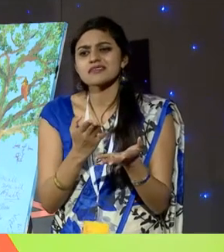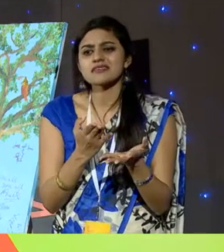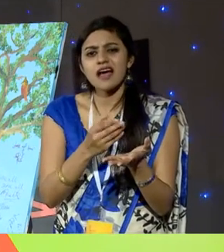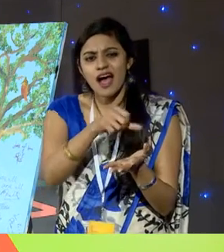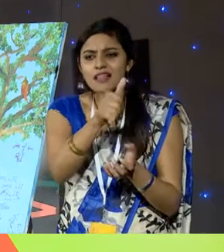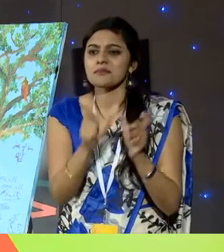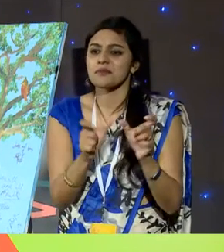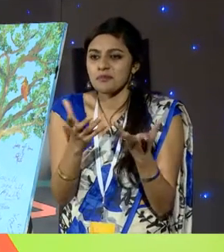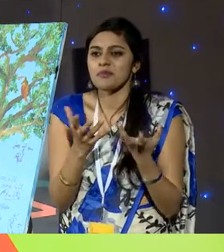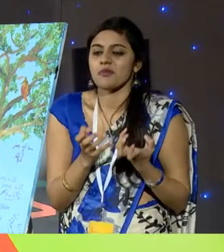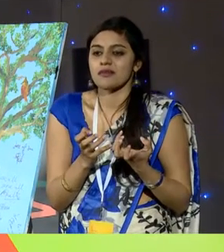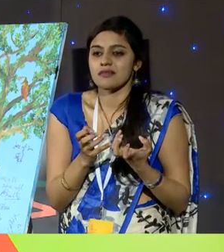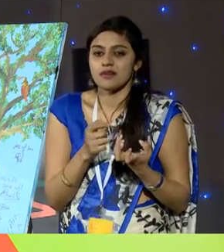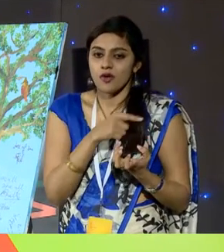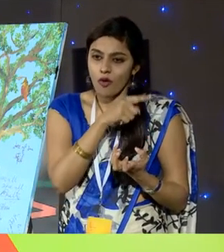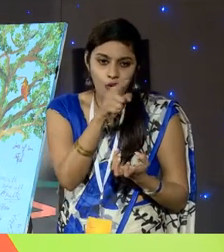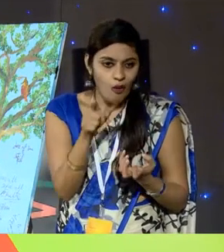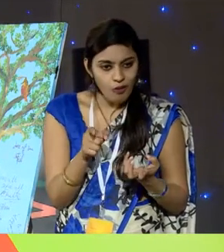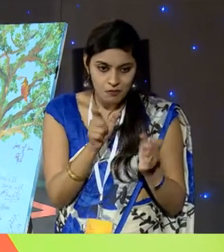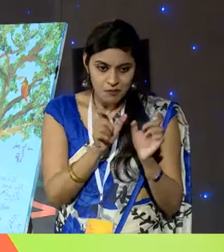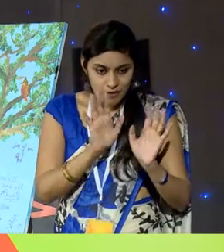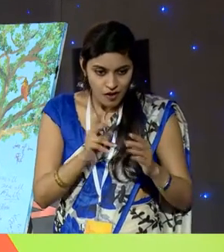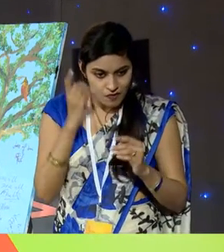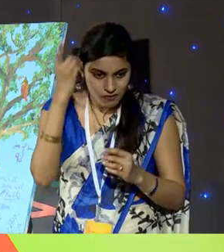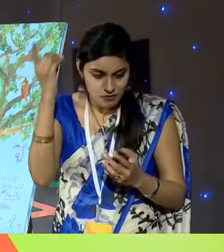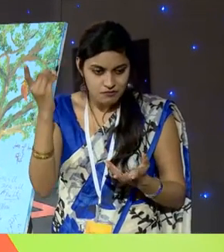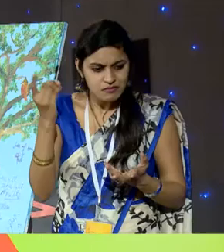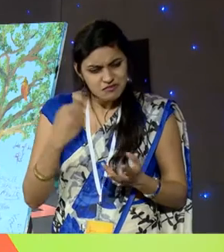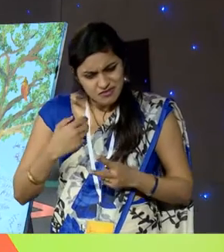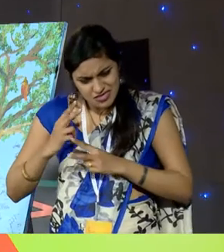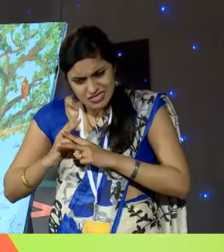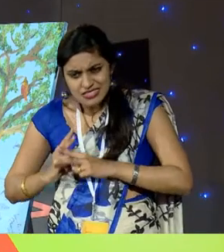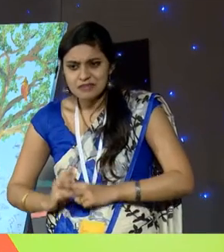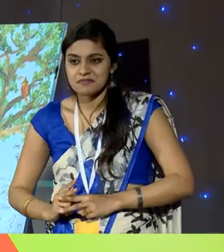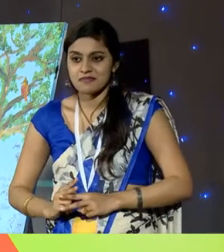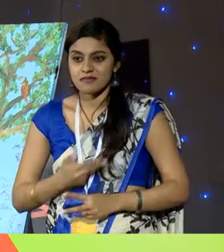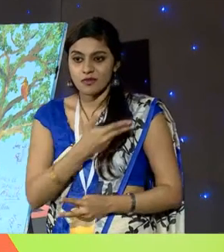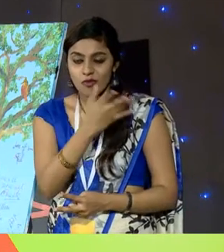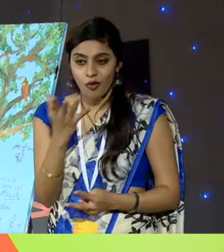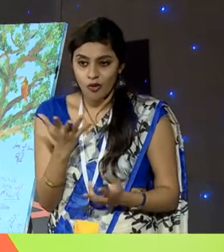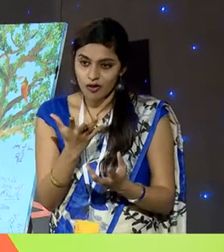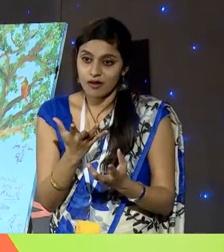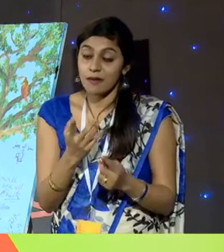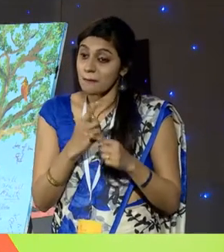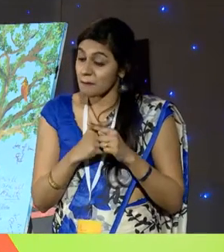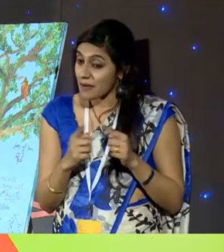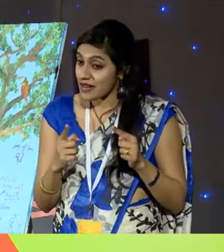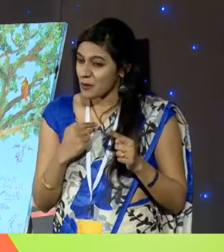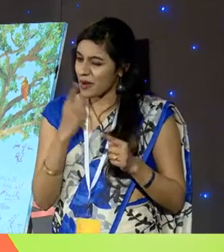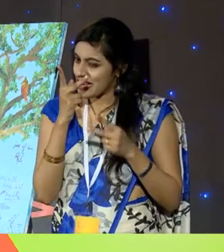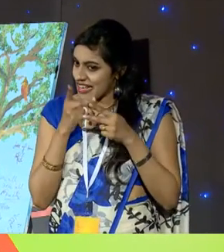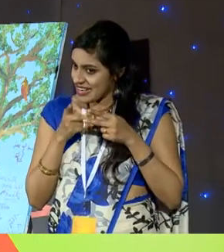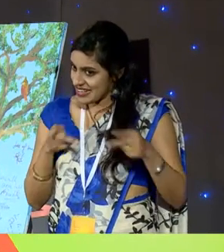is important here, though, is the fact that we learn to laugh at ourselves,